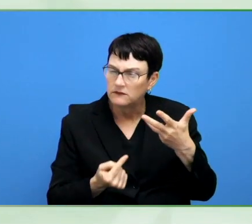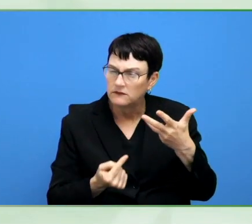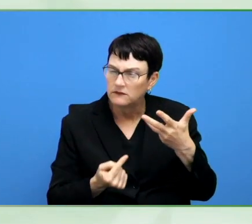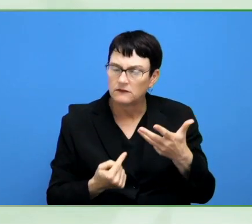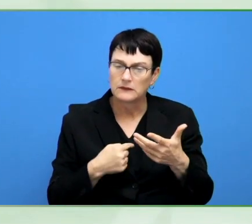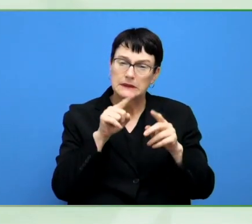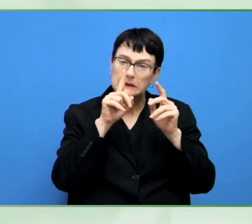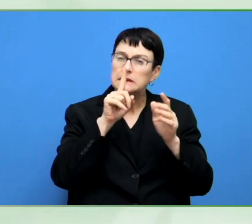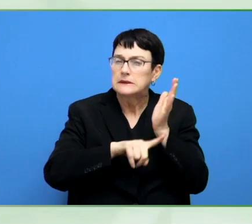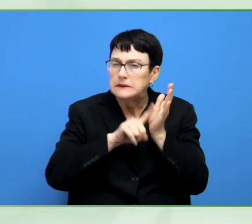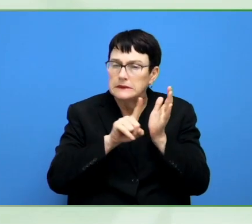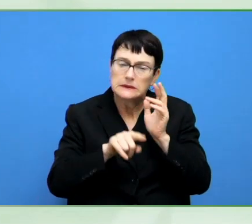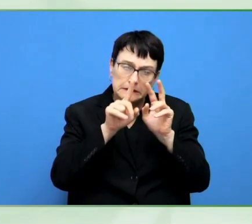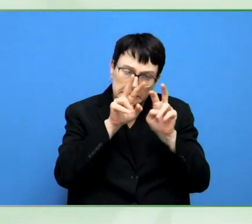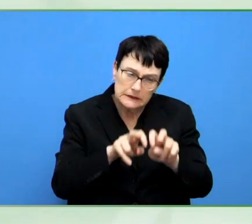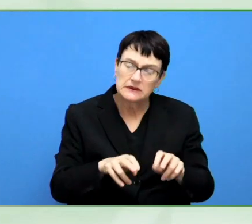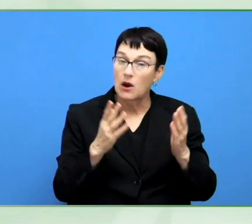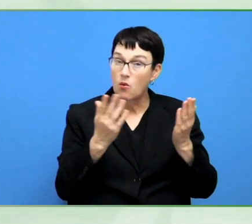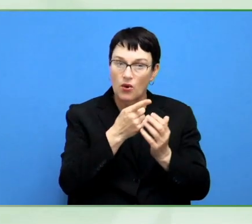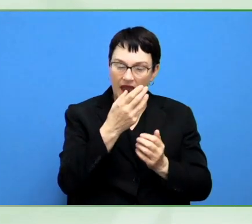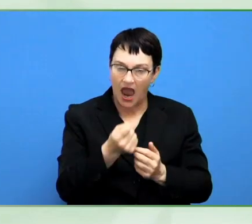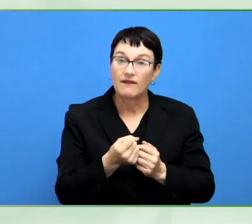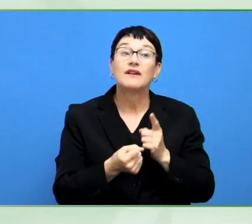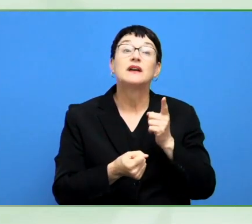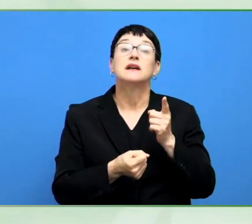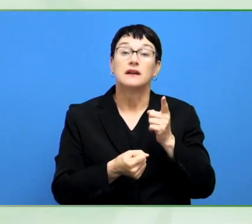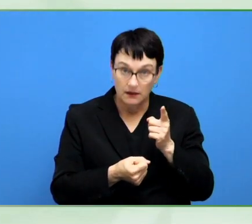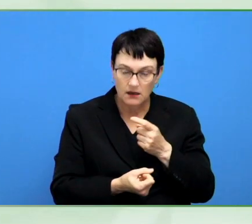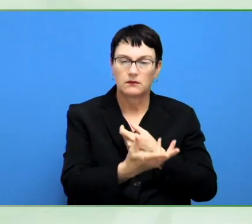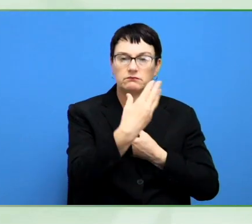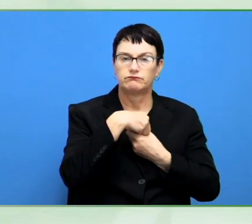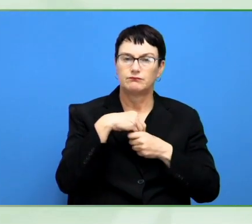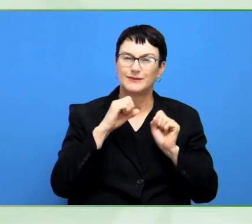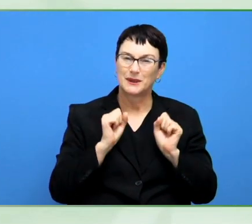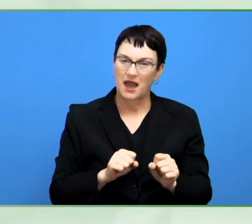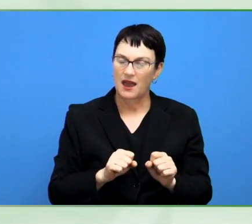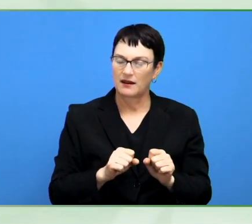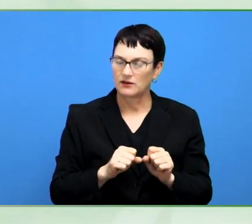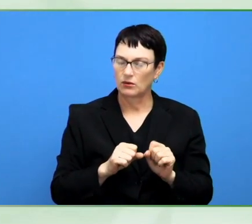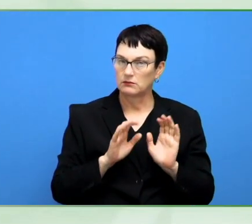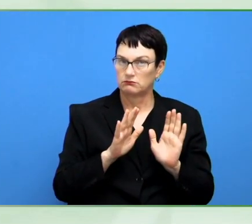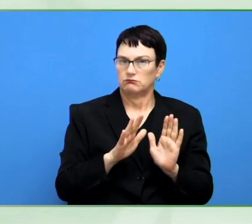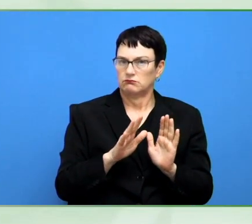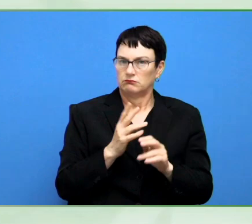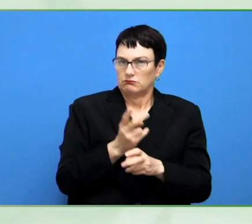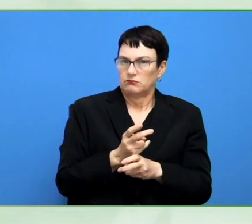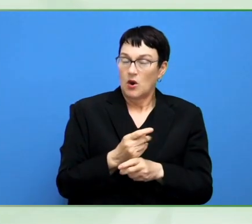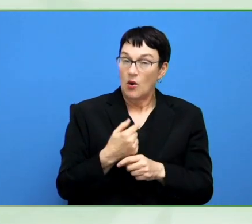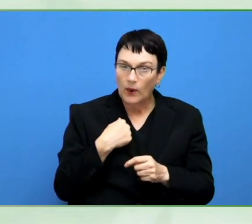even bring that clinic on. That said, we are working on growing deeper in the countries we already